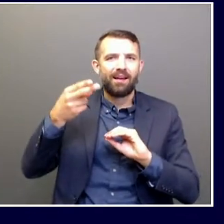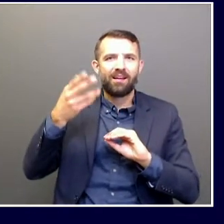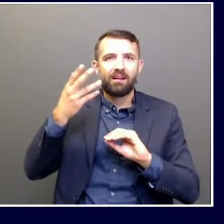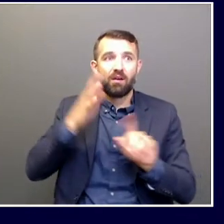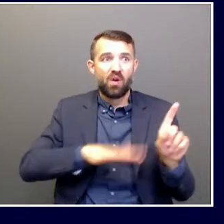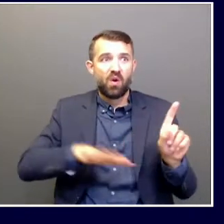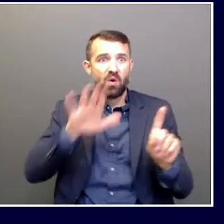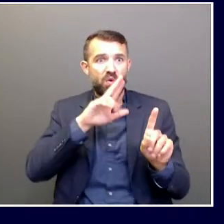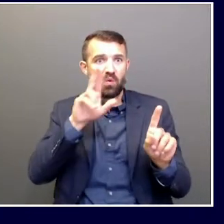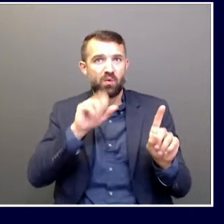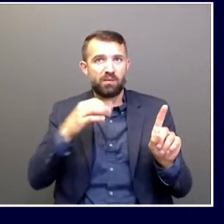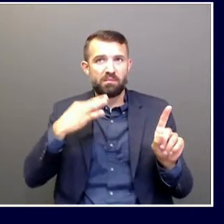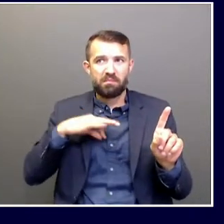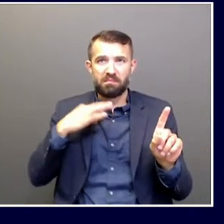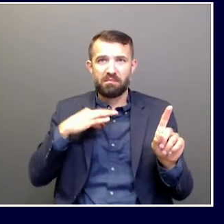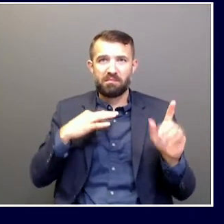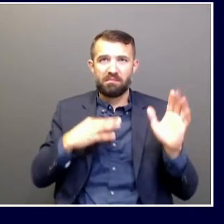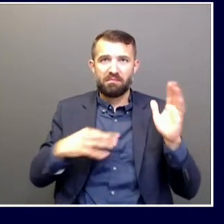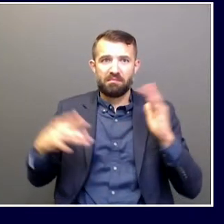country?